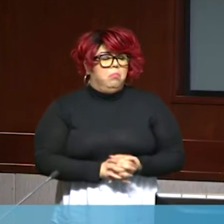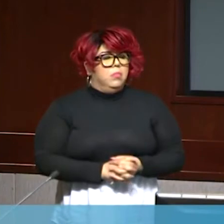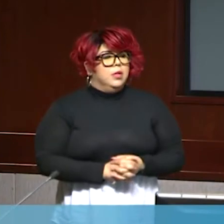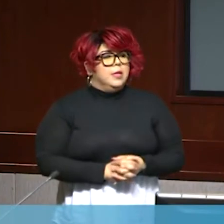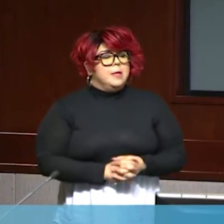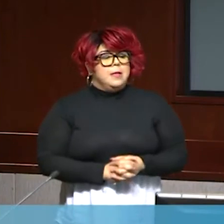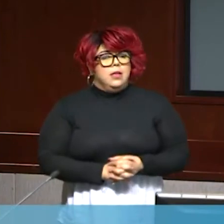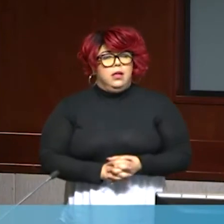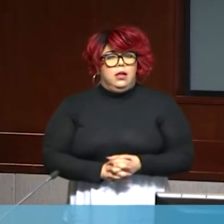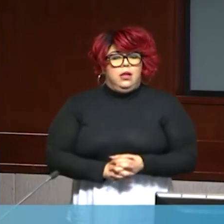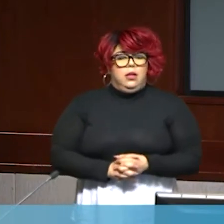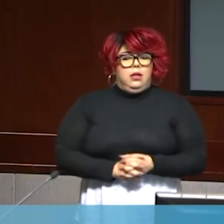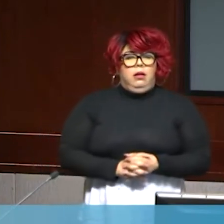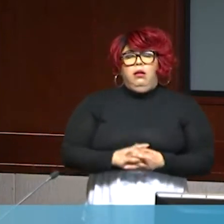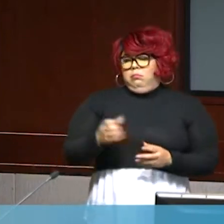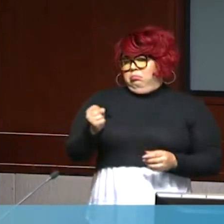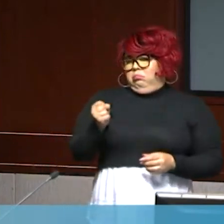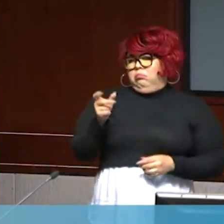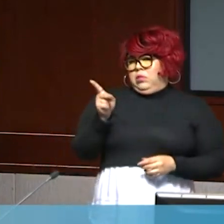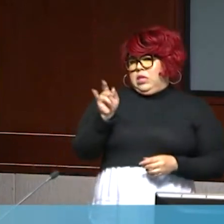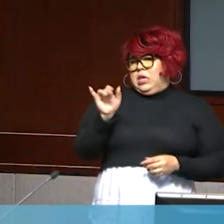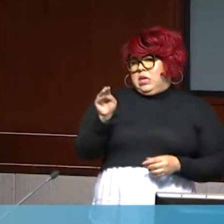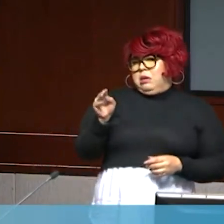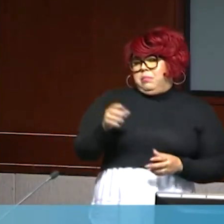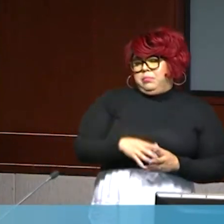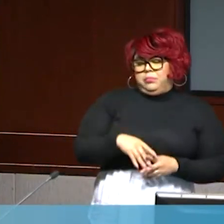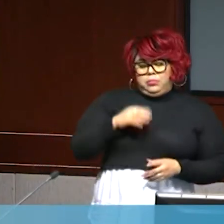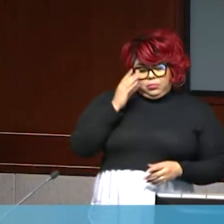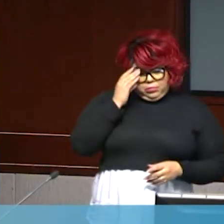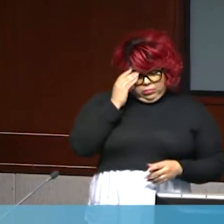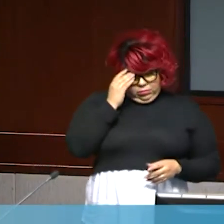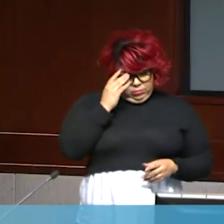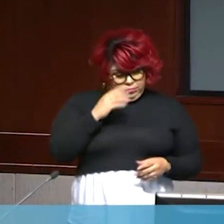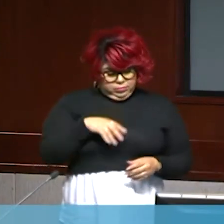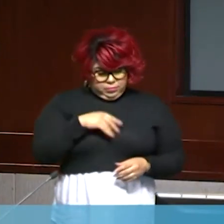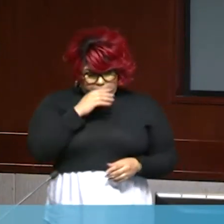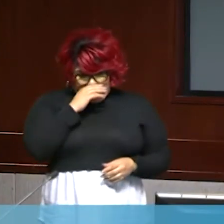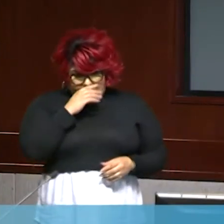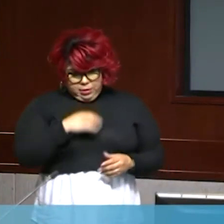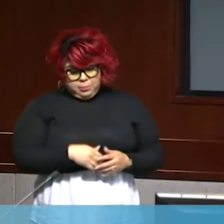We'll have Kim respond to your request.